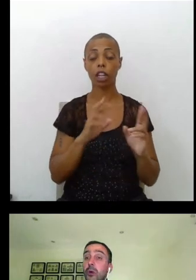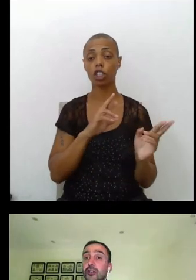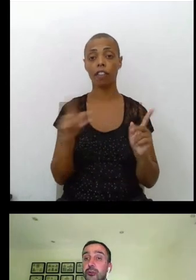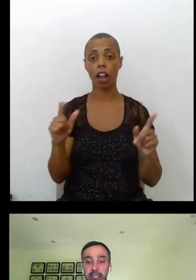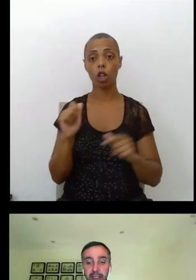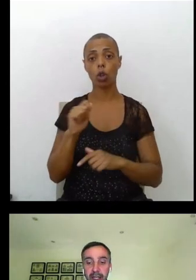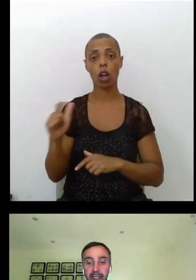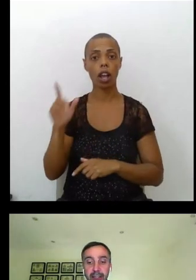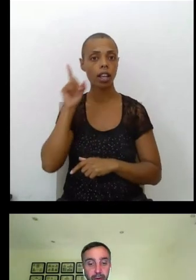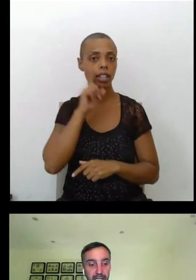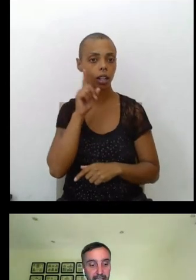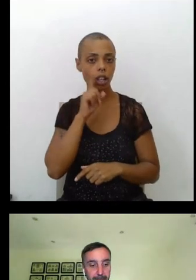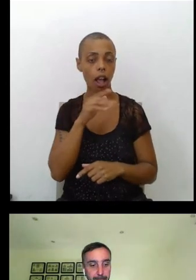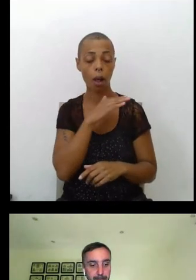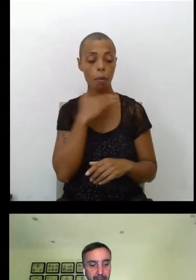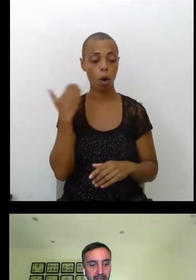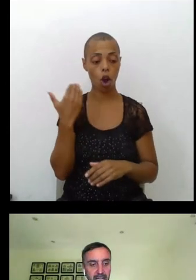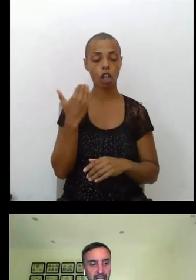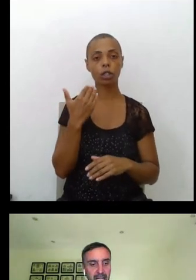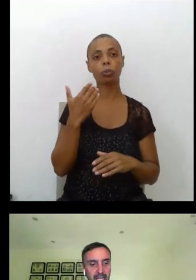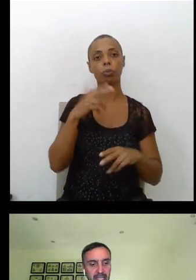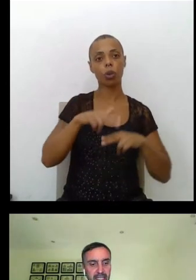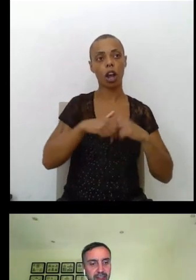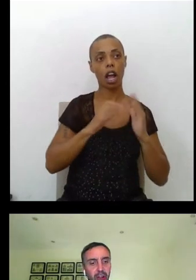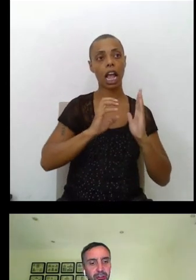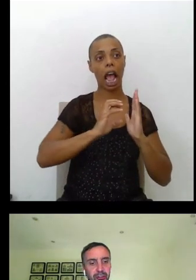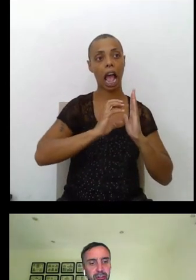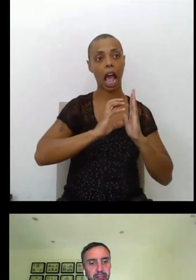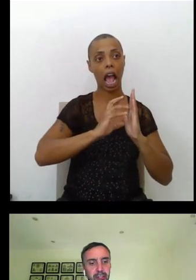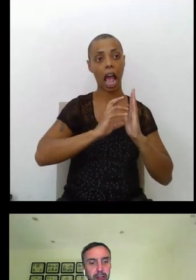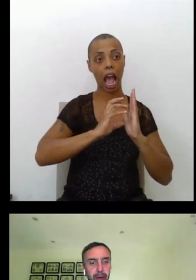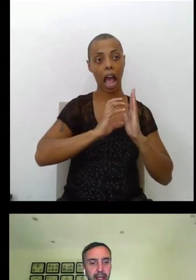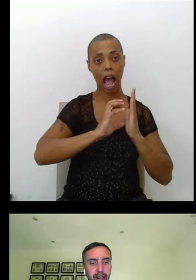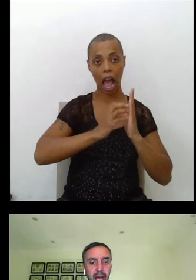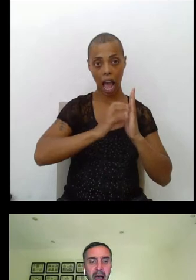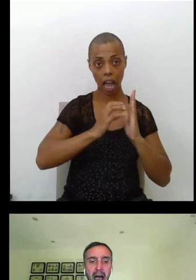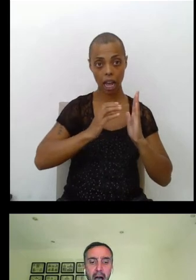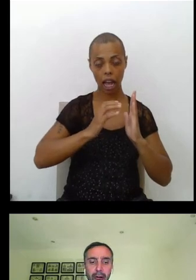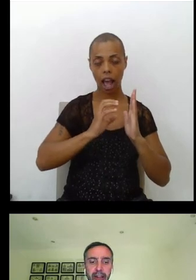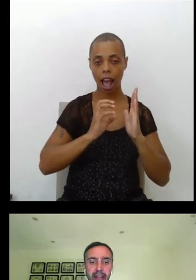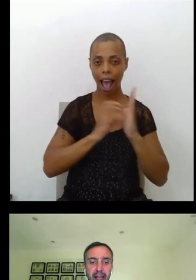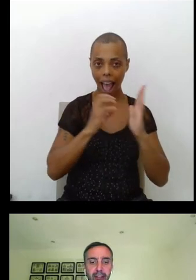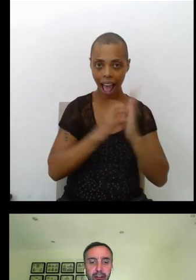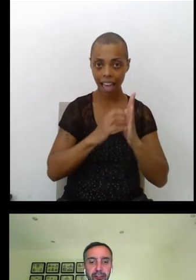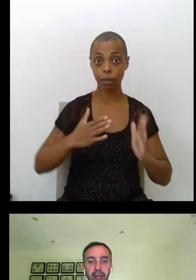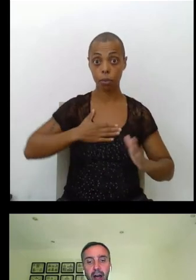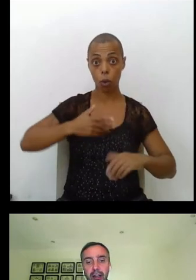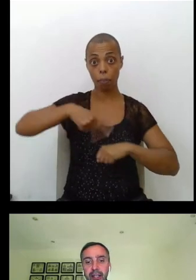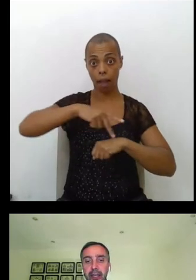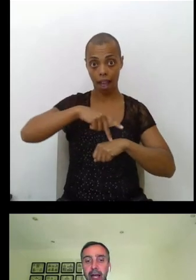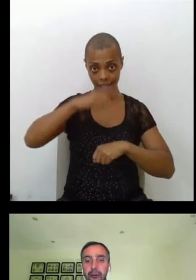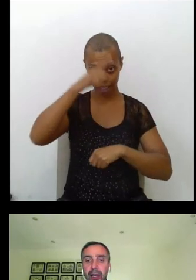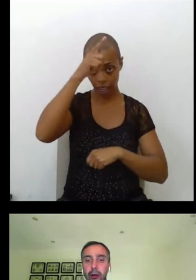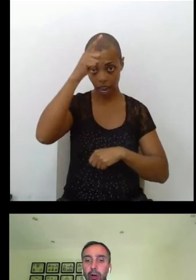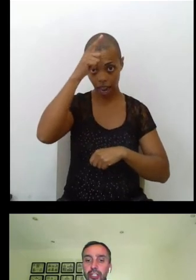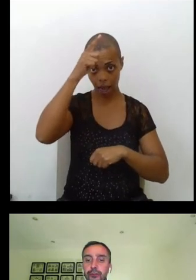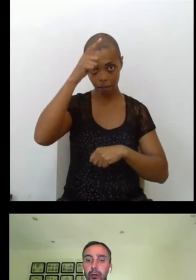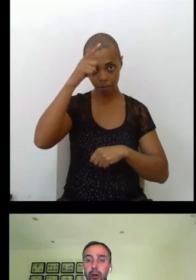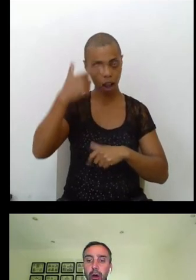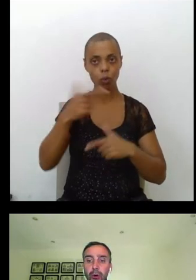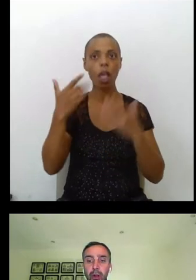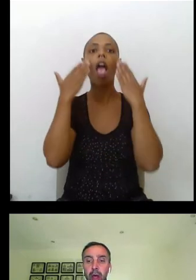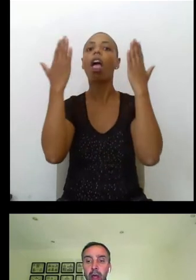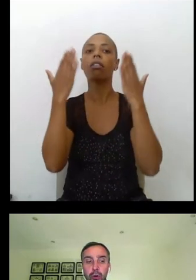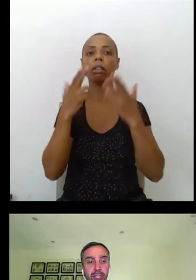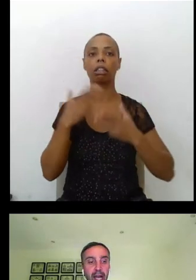Germany were treated discreetly this also determined how the death of the architect Antoine